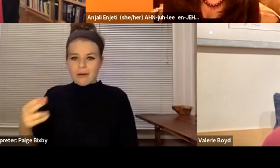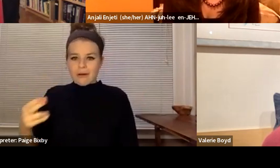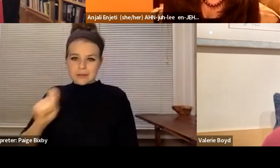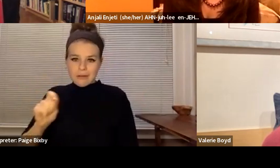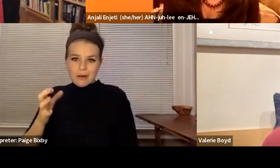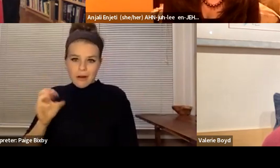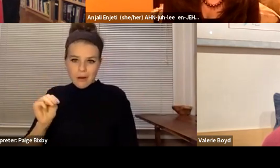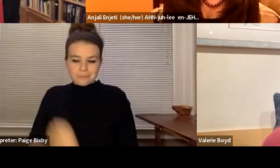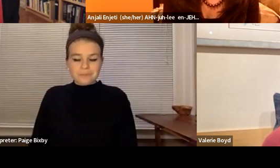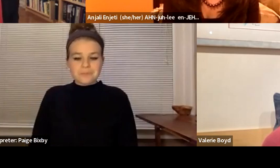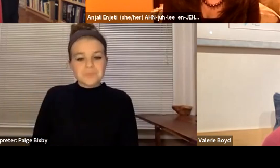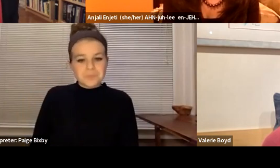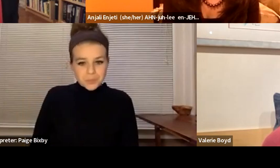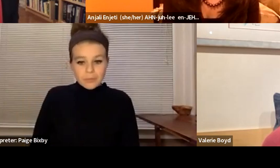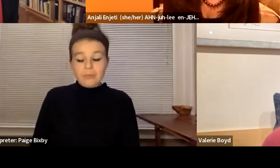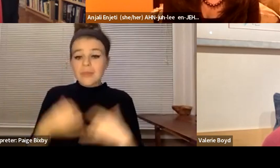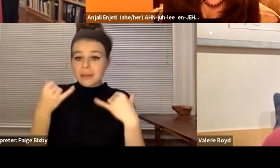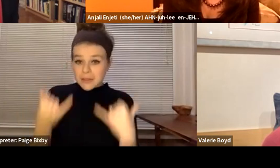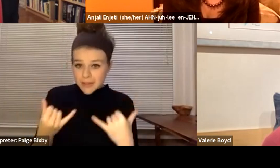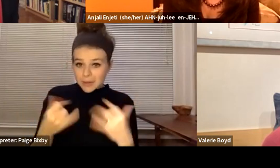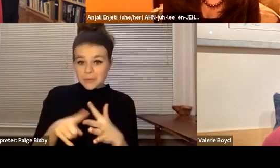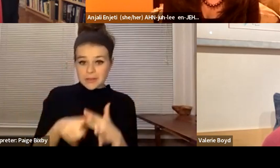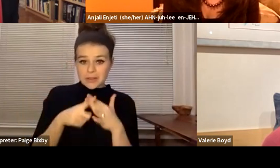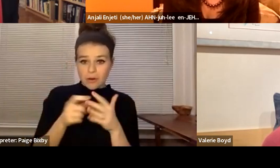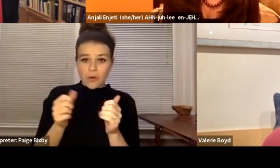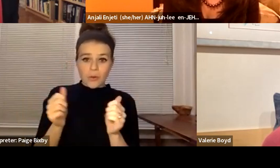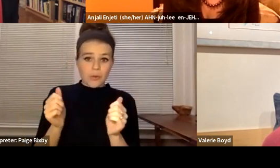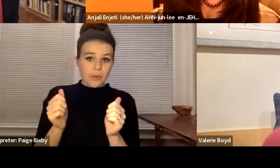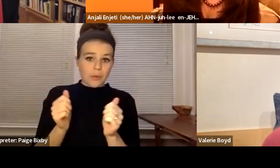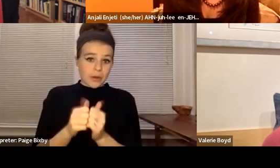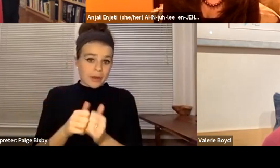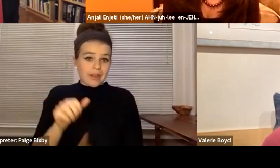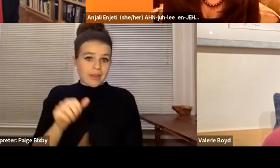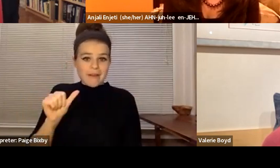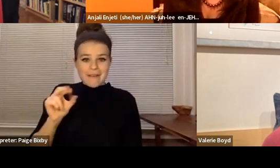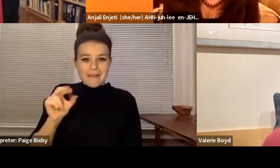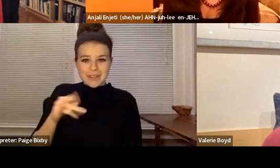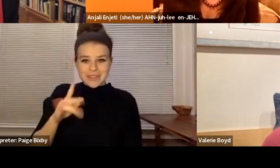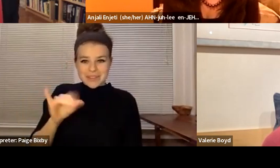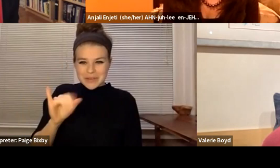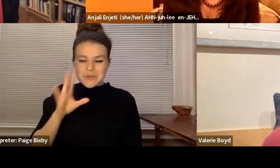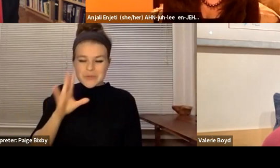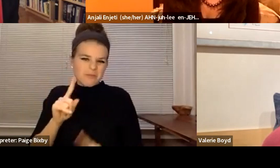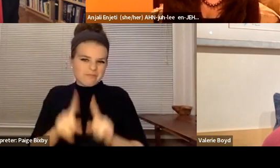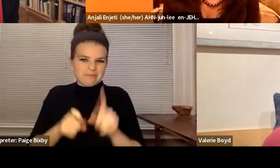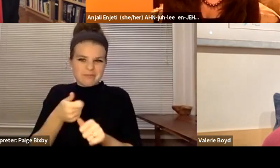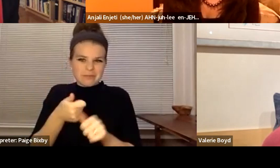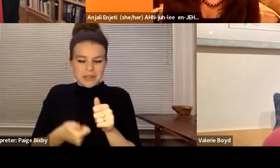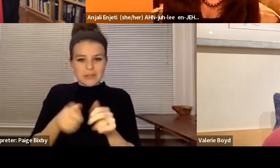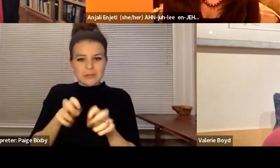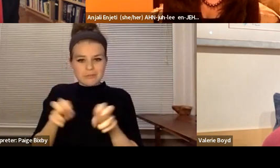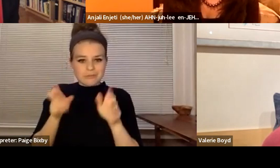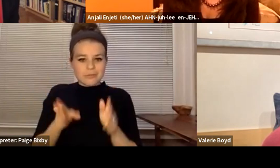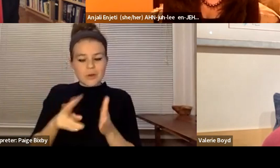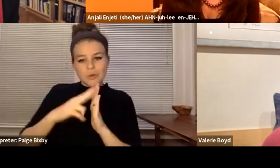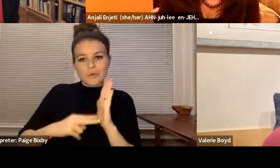Writes. So I'd like to begin with you, Anjali. We're gonna be asking each of our participants to read